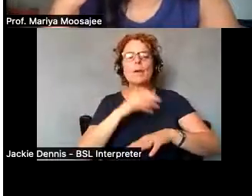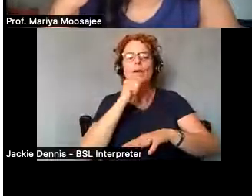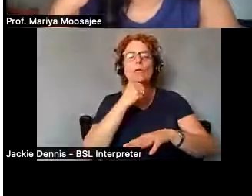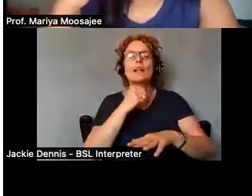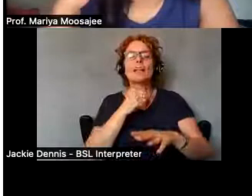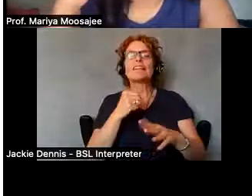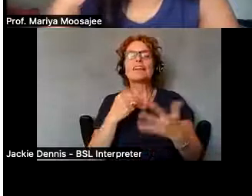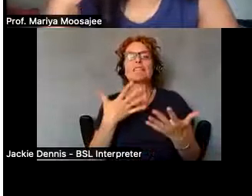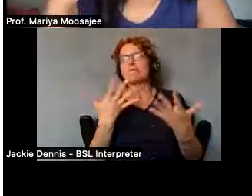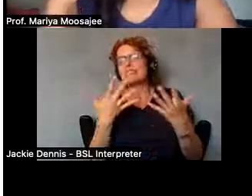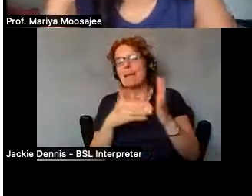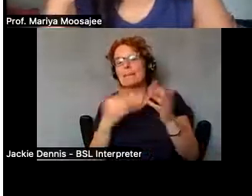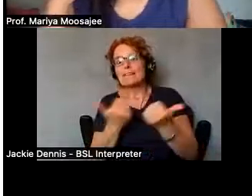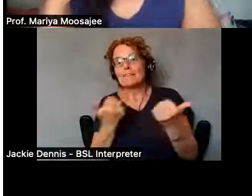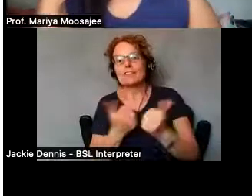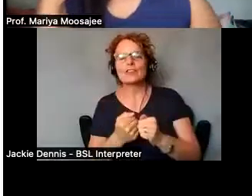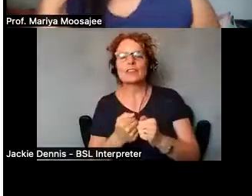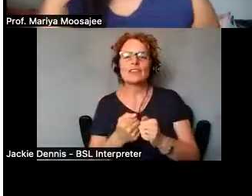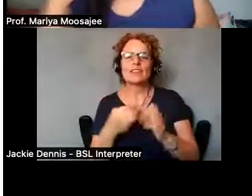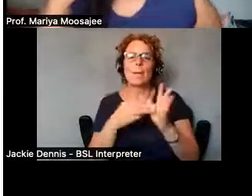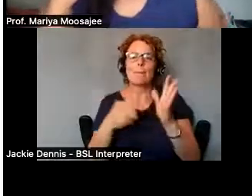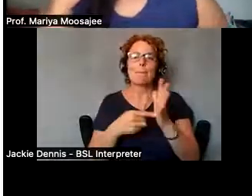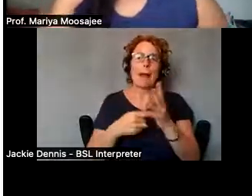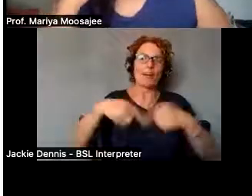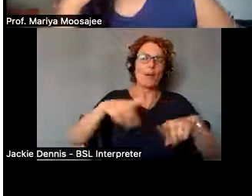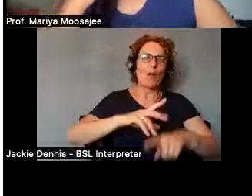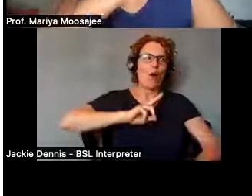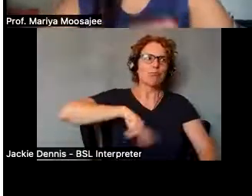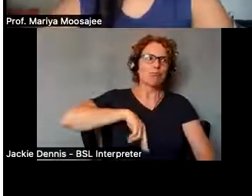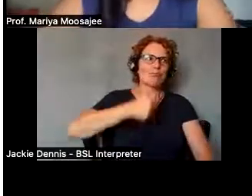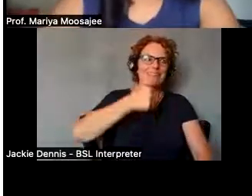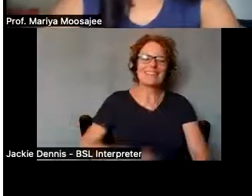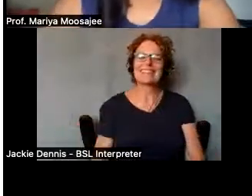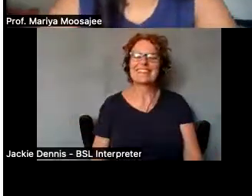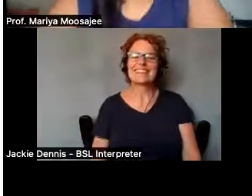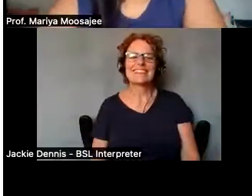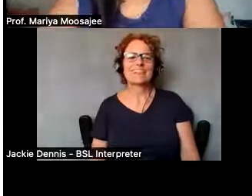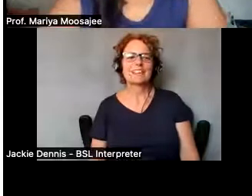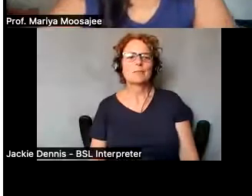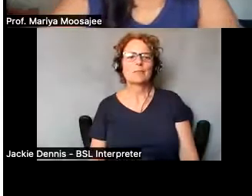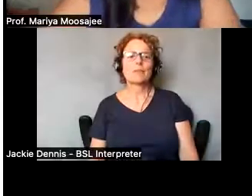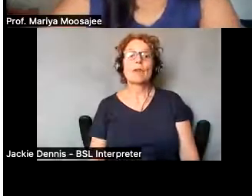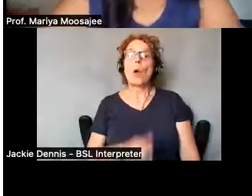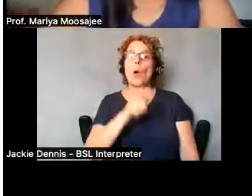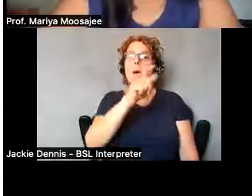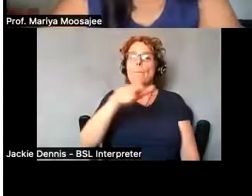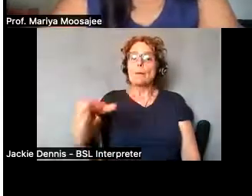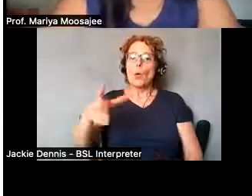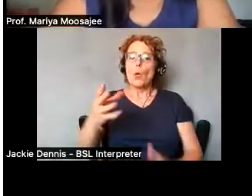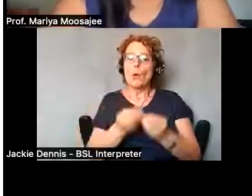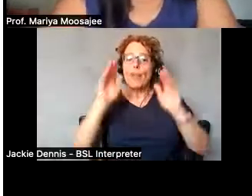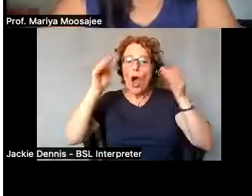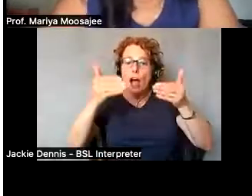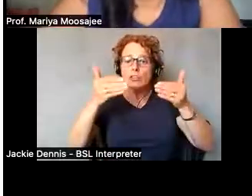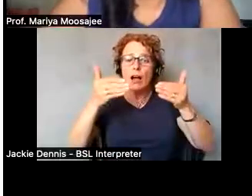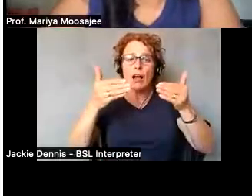minutes. So Matt and everyone else will feel relieved. So how can individuals with Usher syndrome participate in